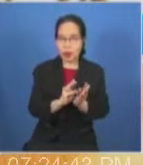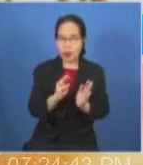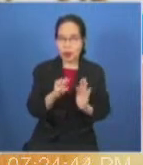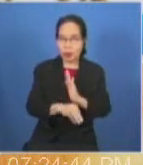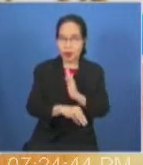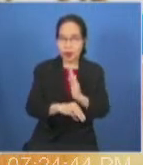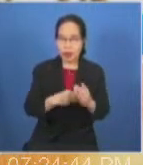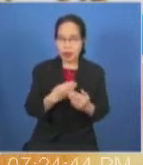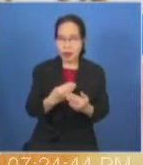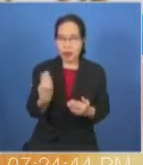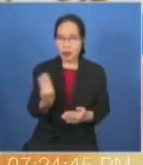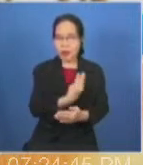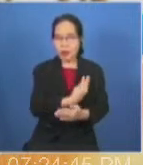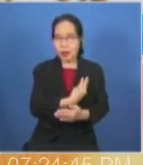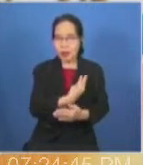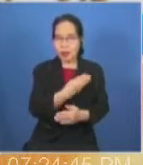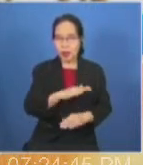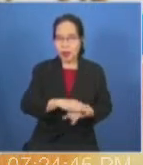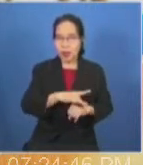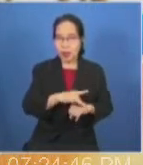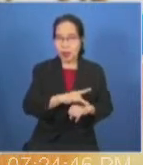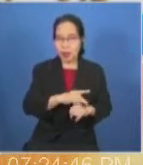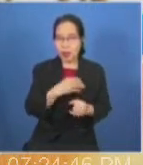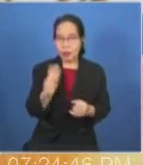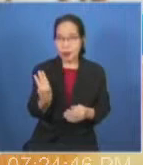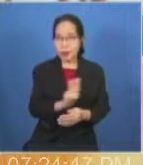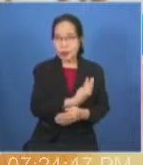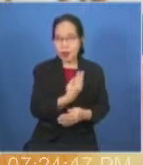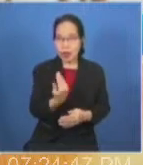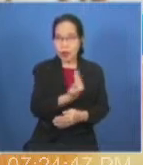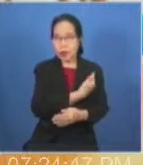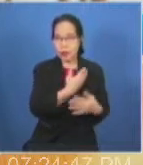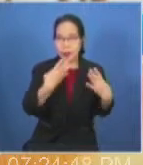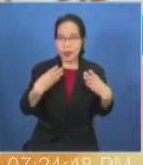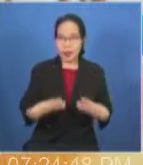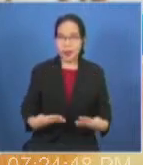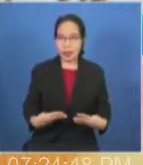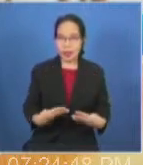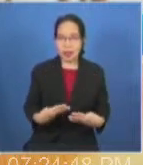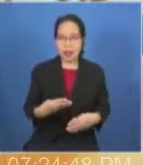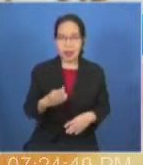And so the Bible says, mortify the things, the